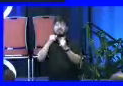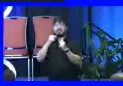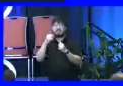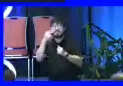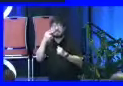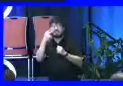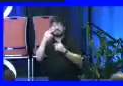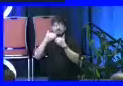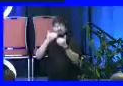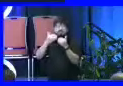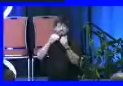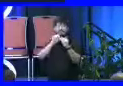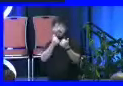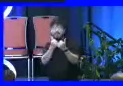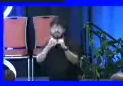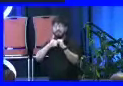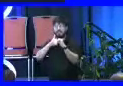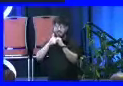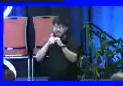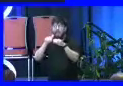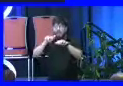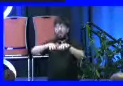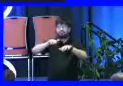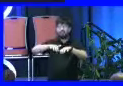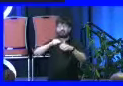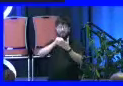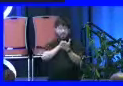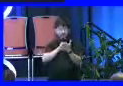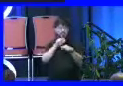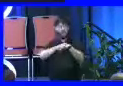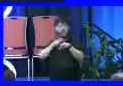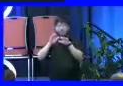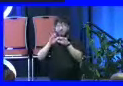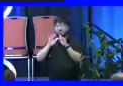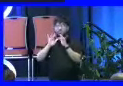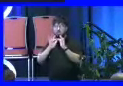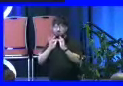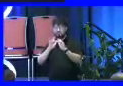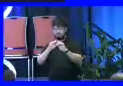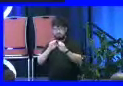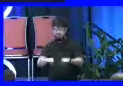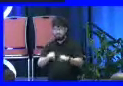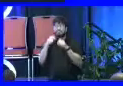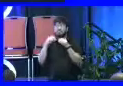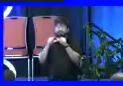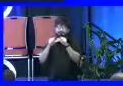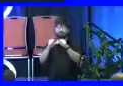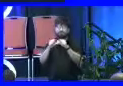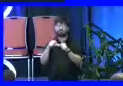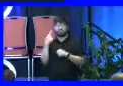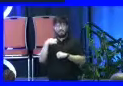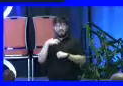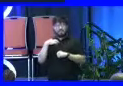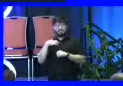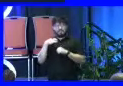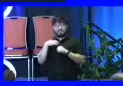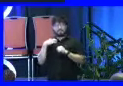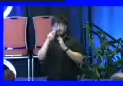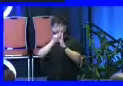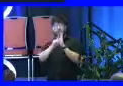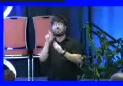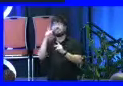Homeless Management Information System, or HMIS data, to implement a 24-month continuous eligibility policy for members